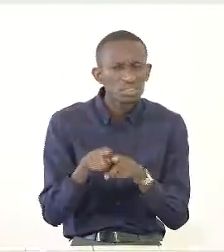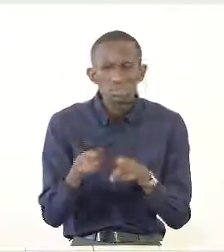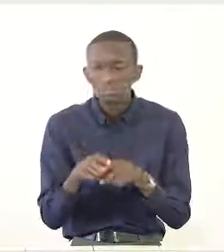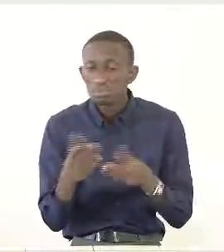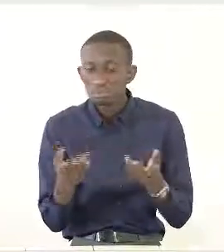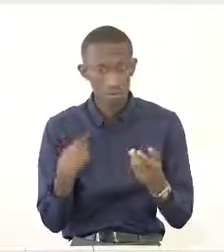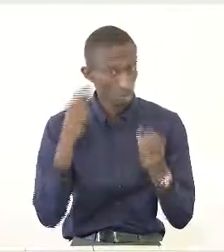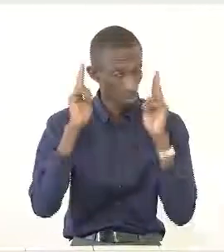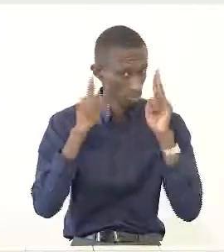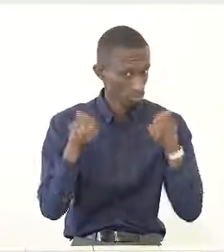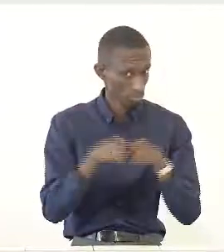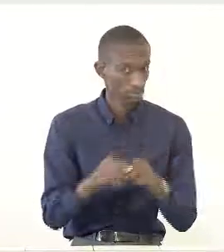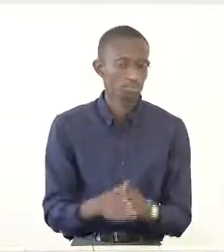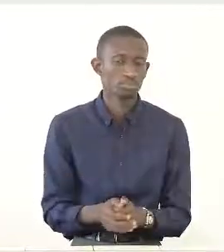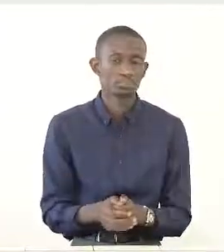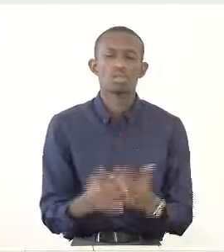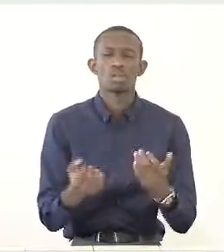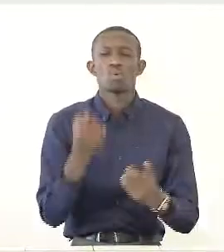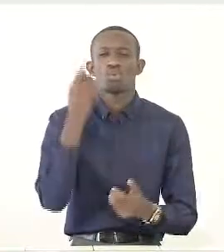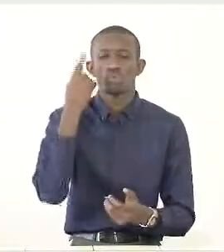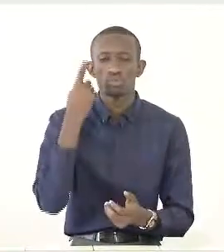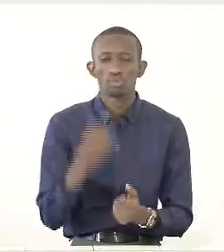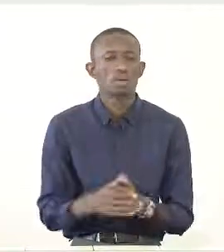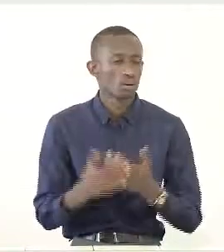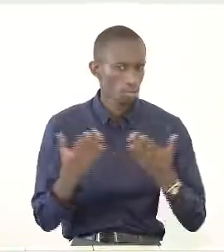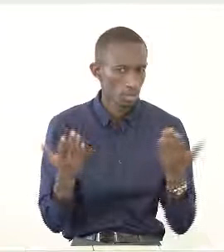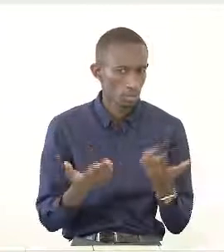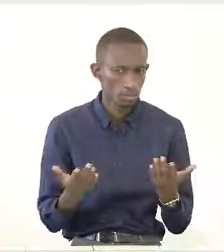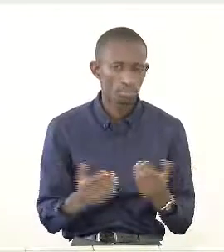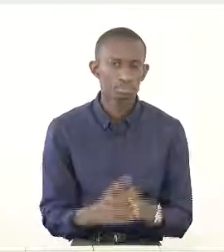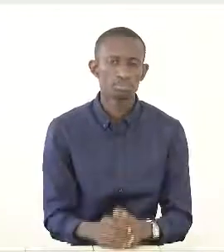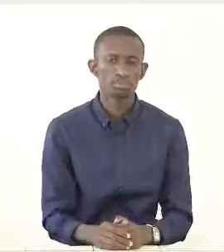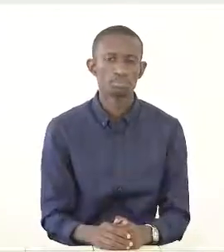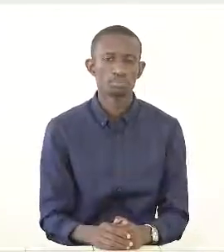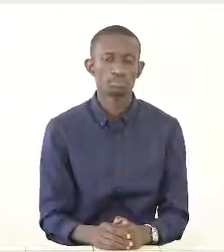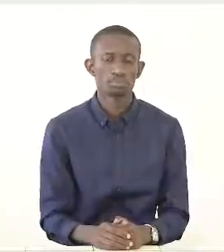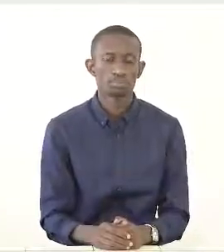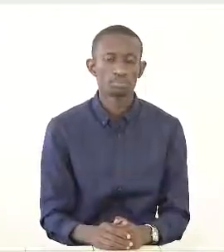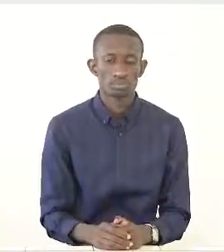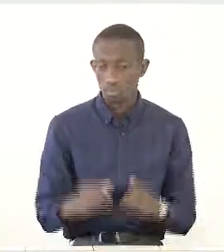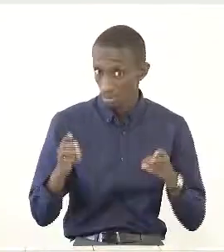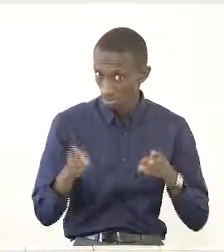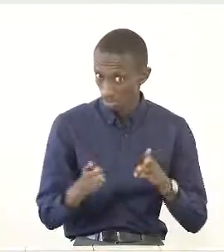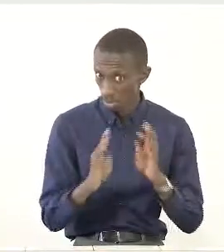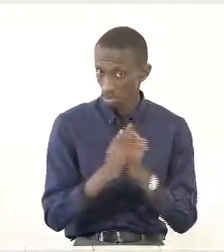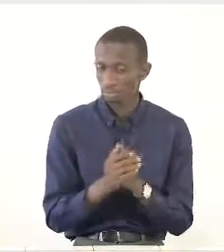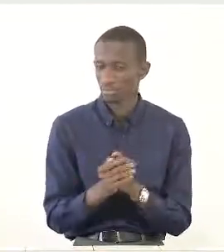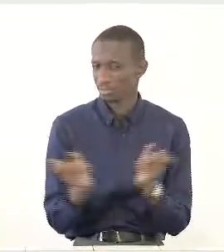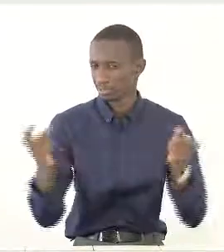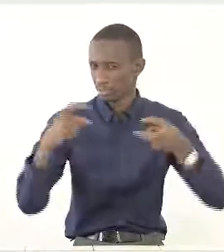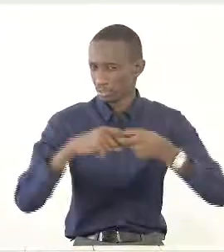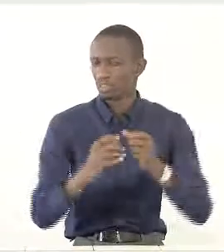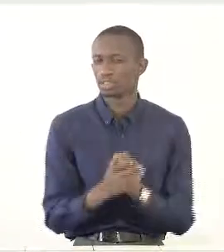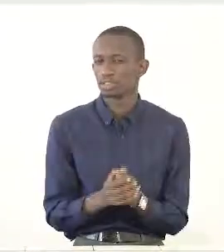And now you understand how the method of integration by change of